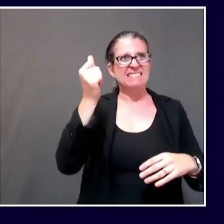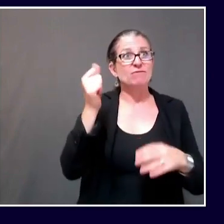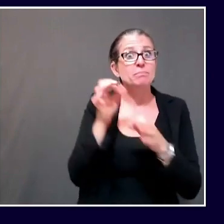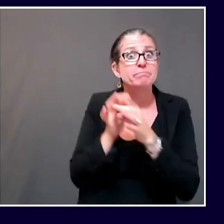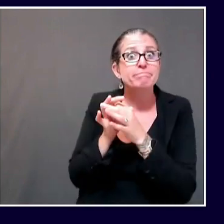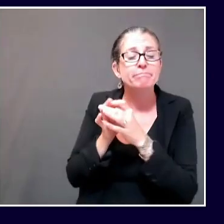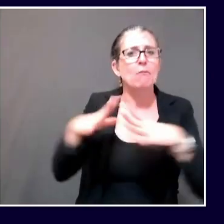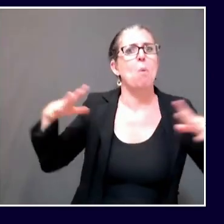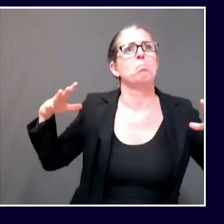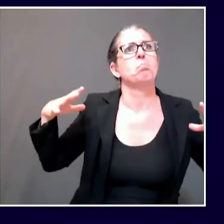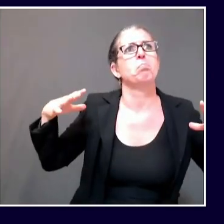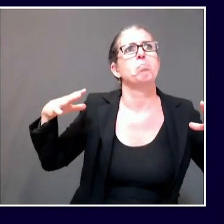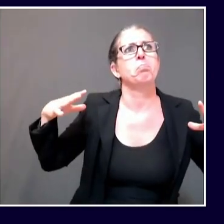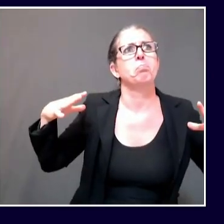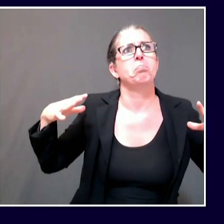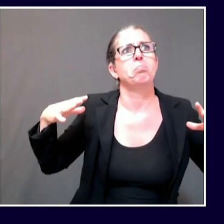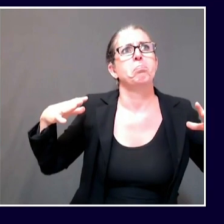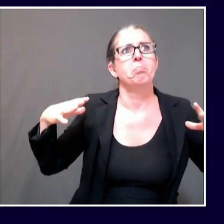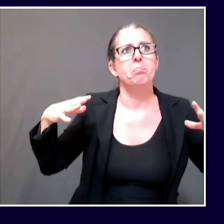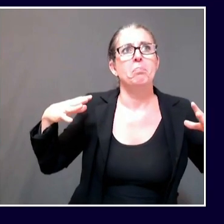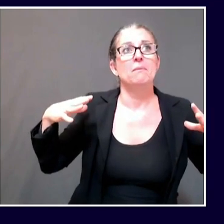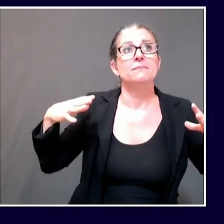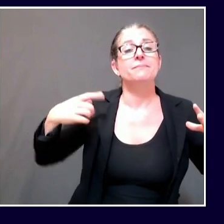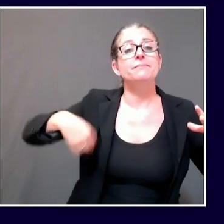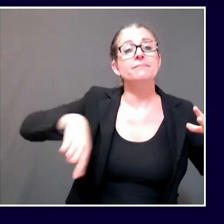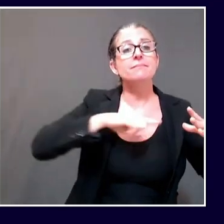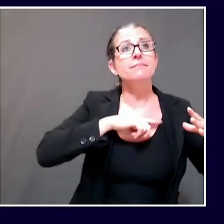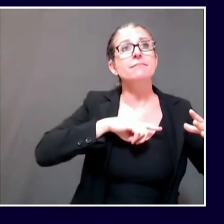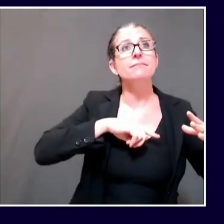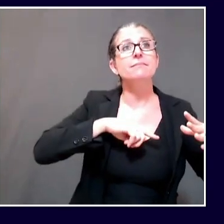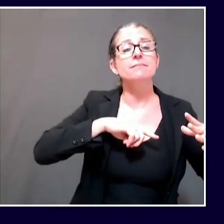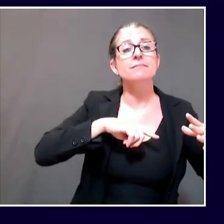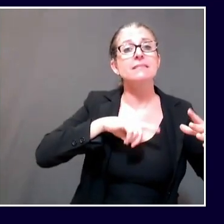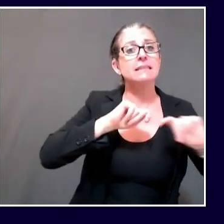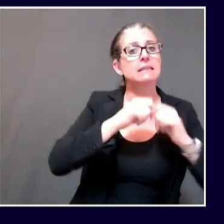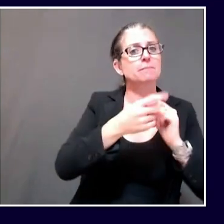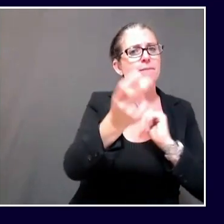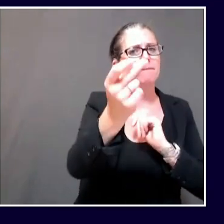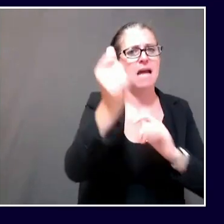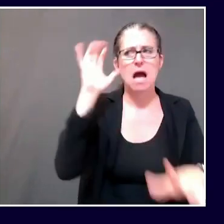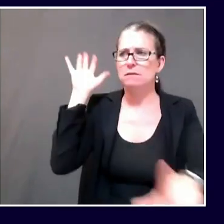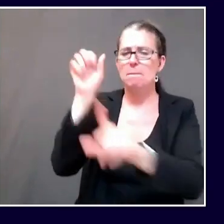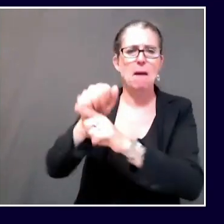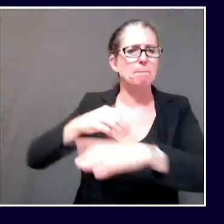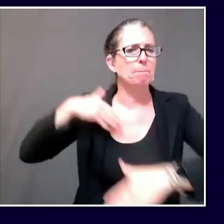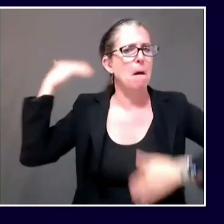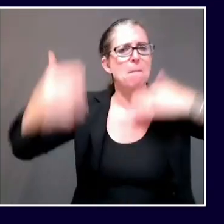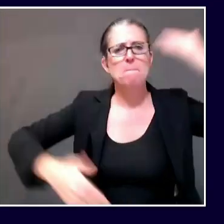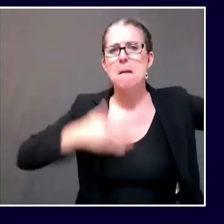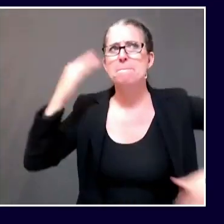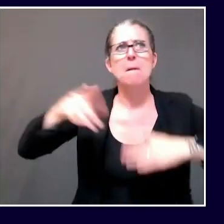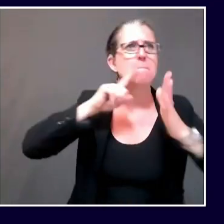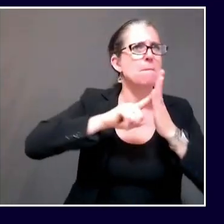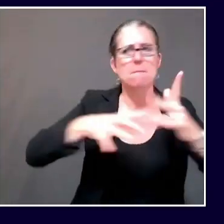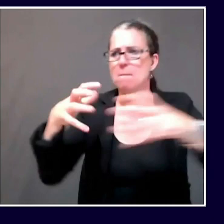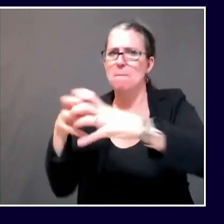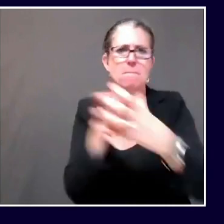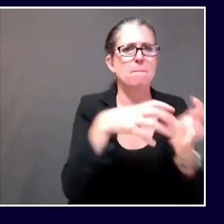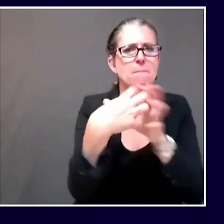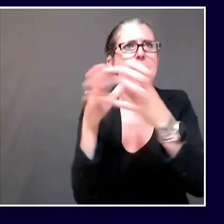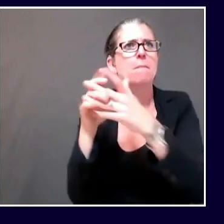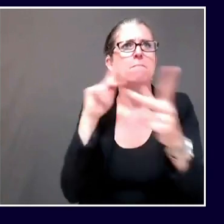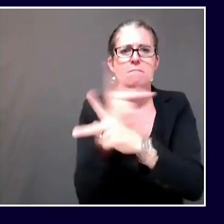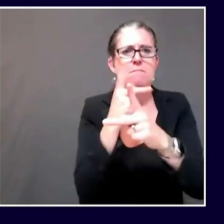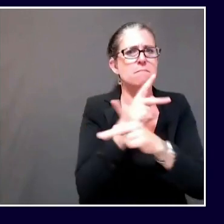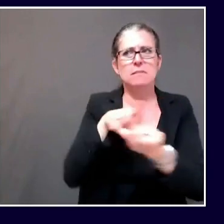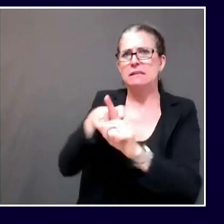Our disease investigators, our disease detectives were able to spot this, piece it all together, and work with people really quickly to